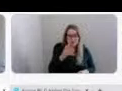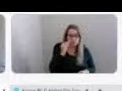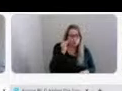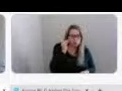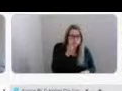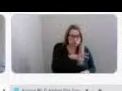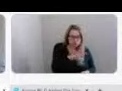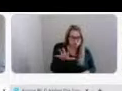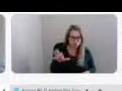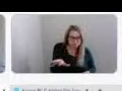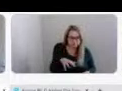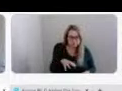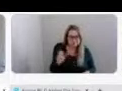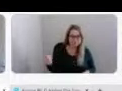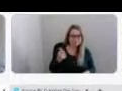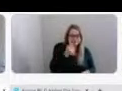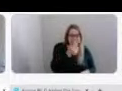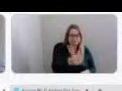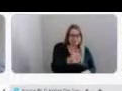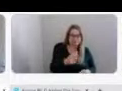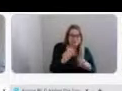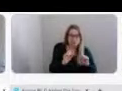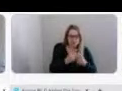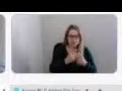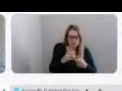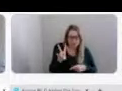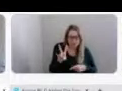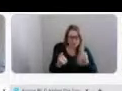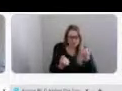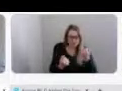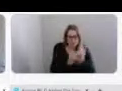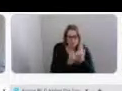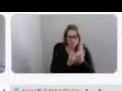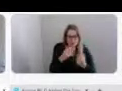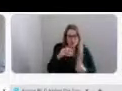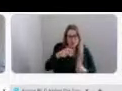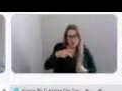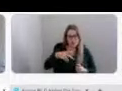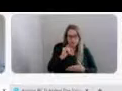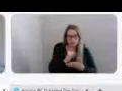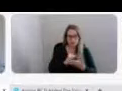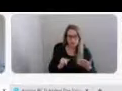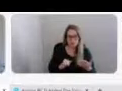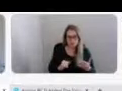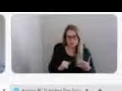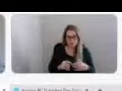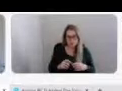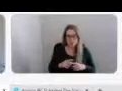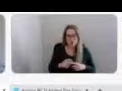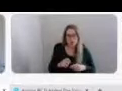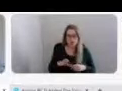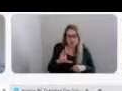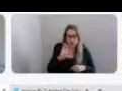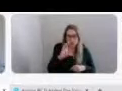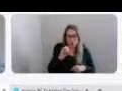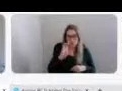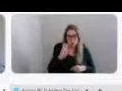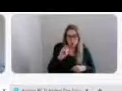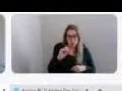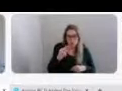within district 7. so i support the map drawn and endorsed by the coconino county